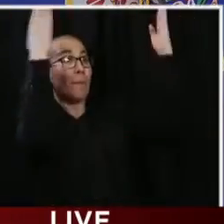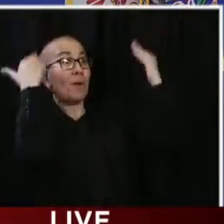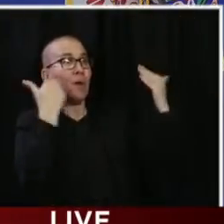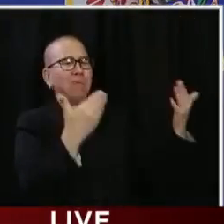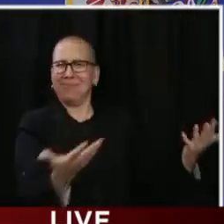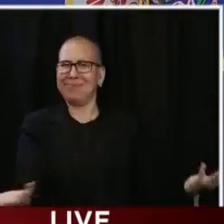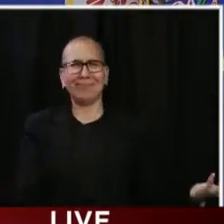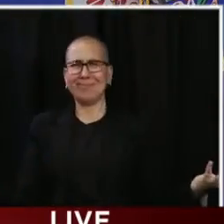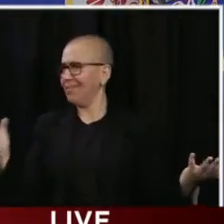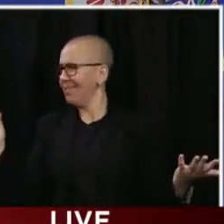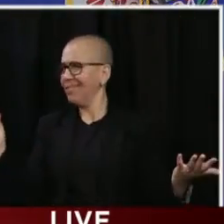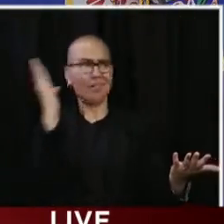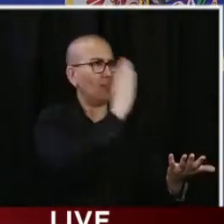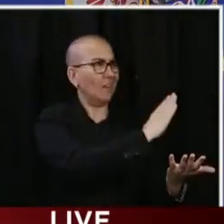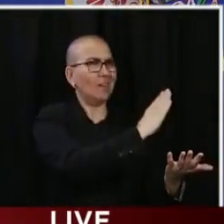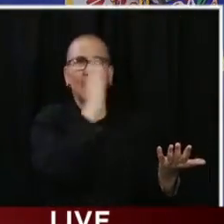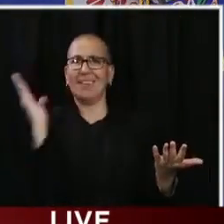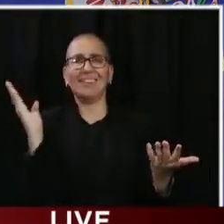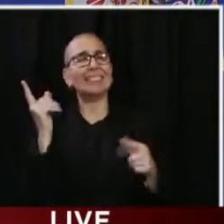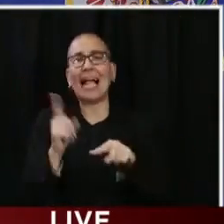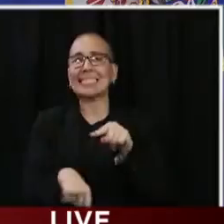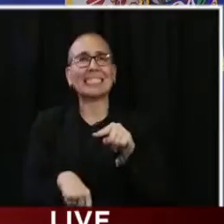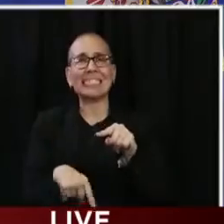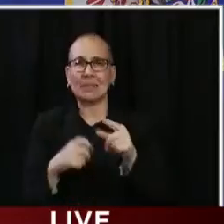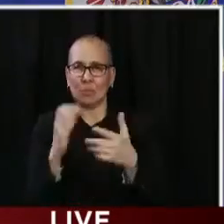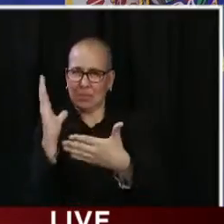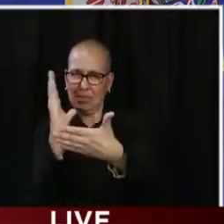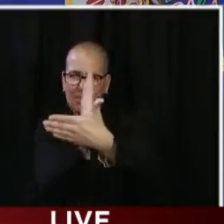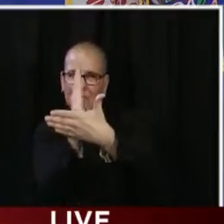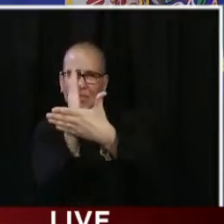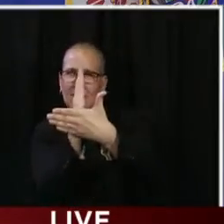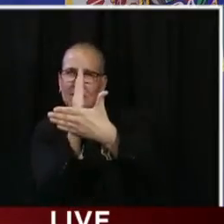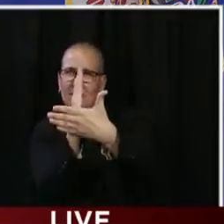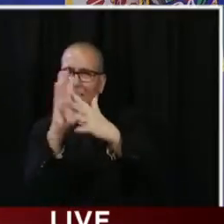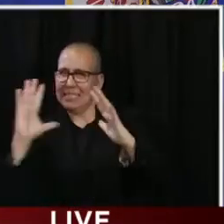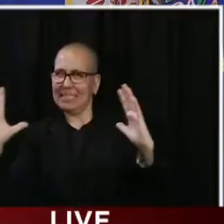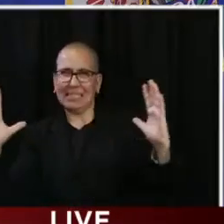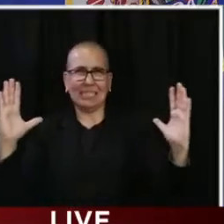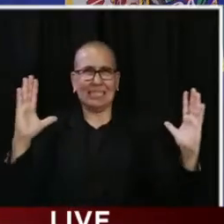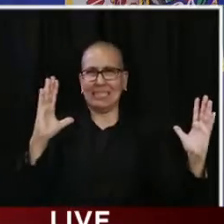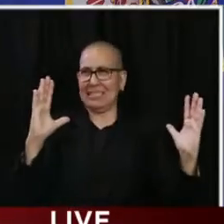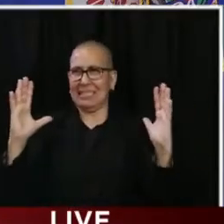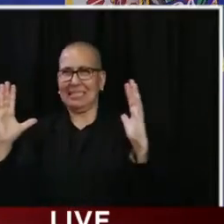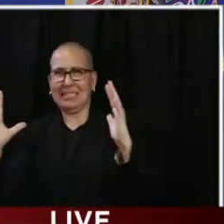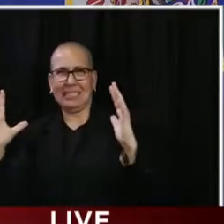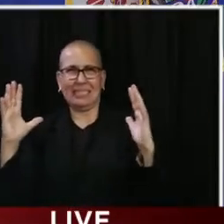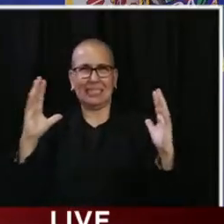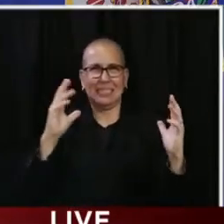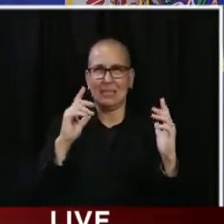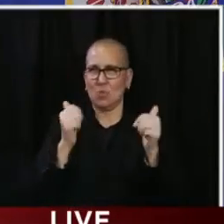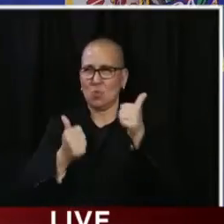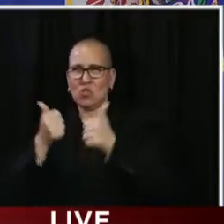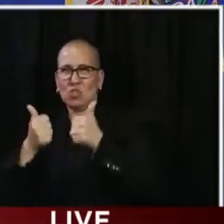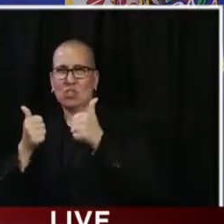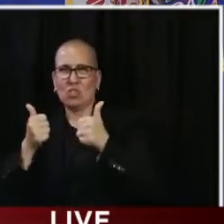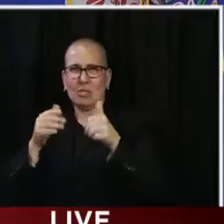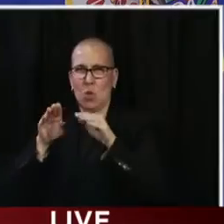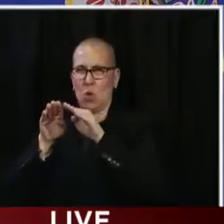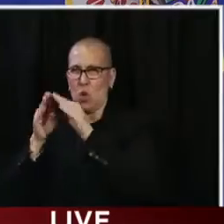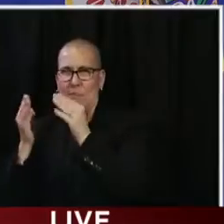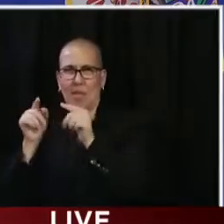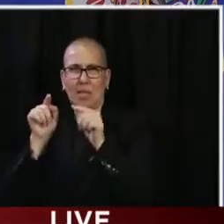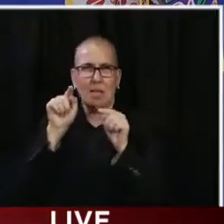just below the boil with as much open to provide economic opportunities, health, both physical and mental,